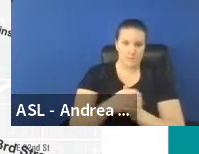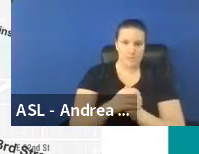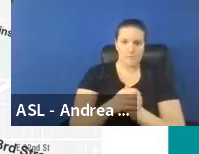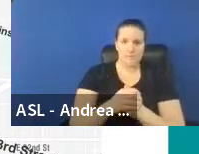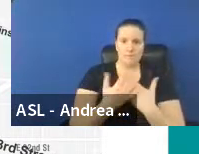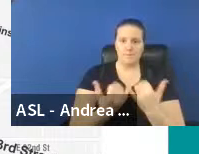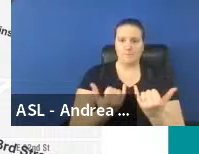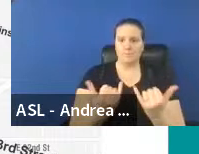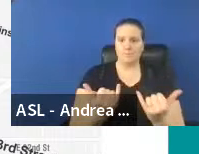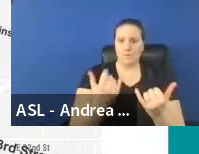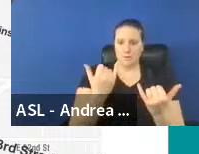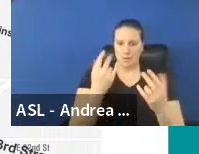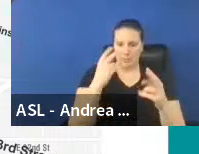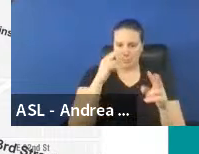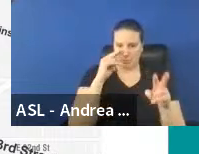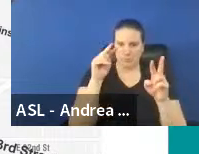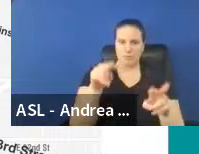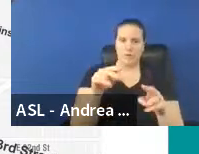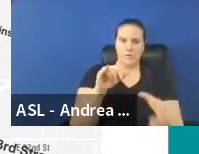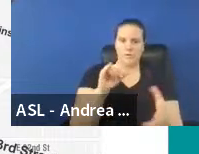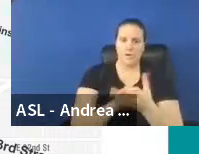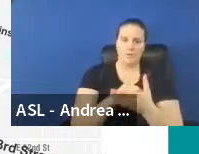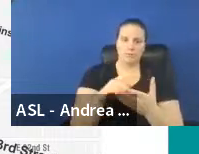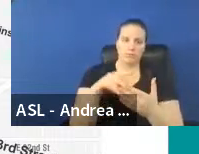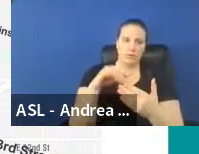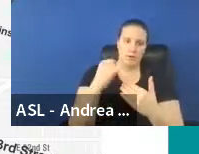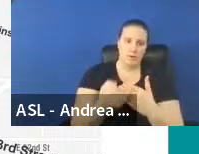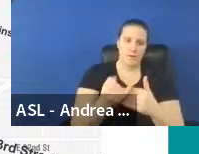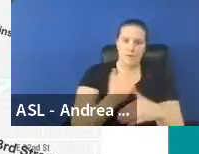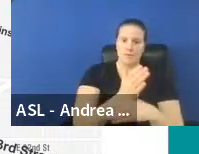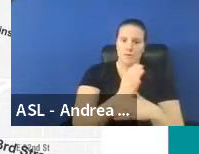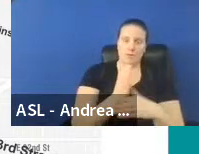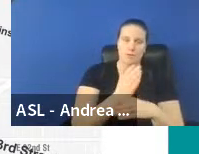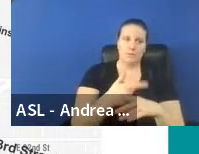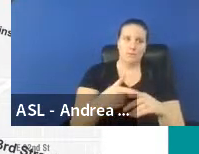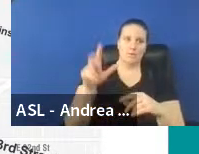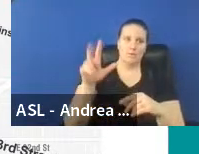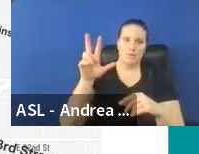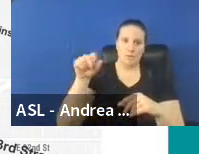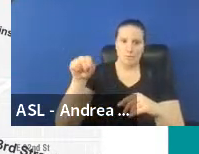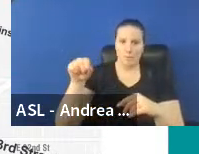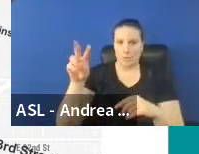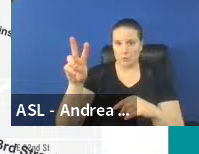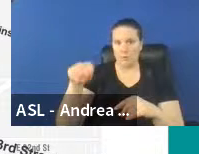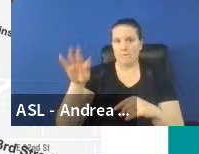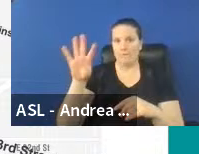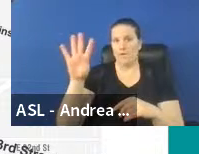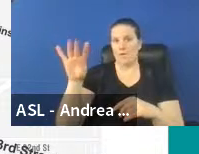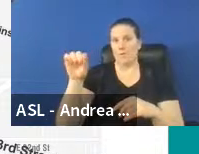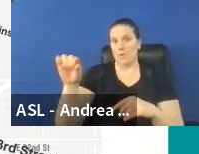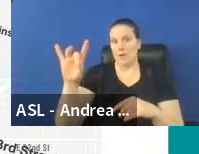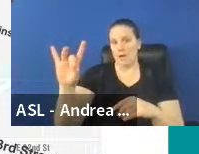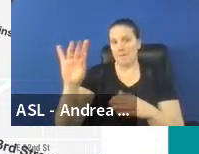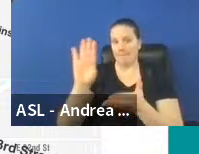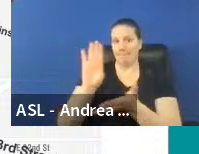Currently, we're looking at a project that is ranging between $3.2 to $4.8